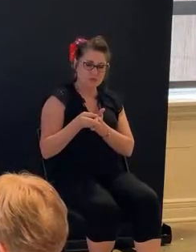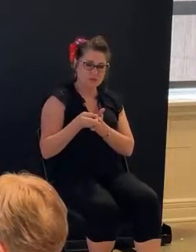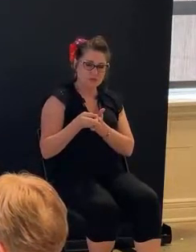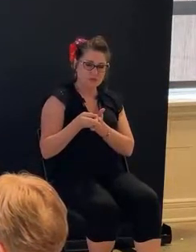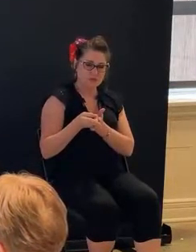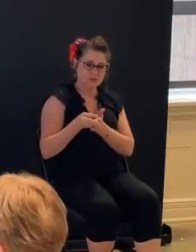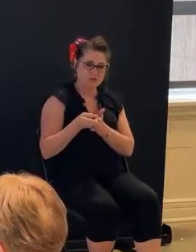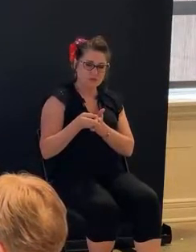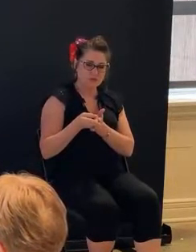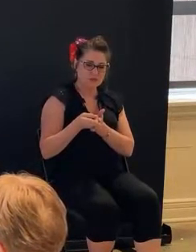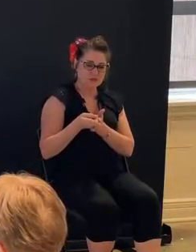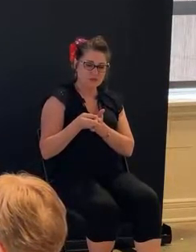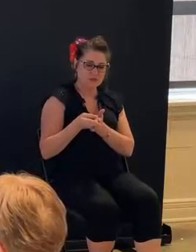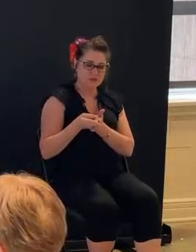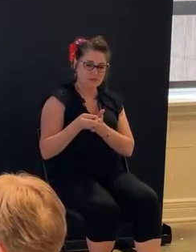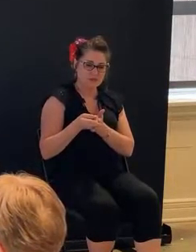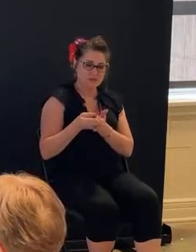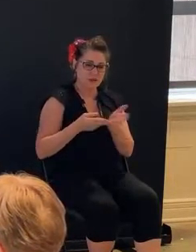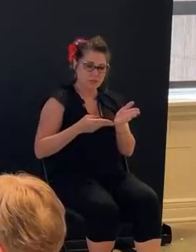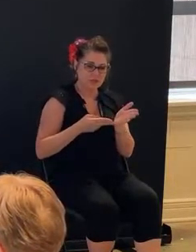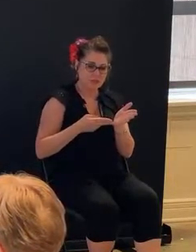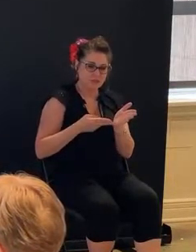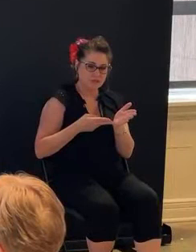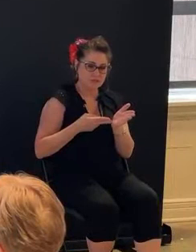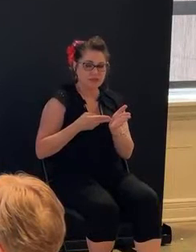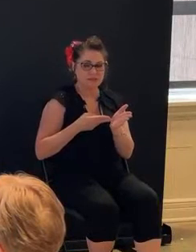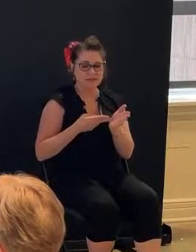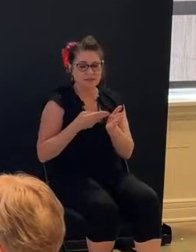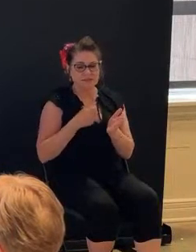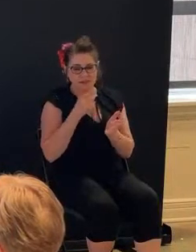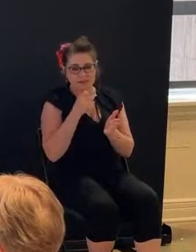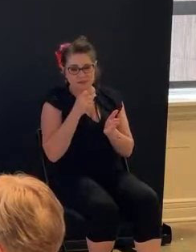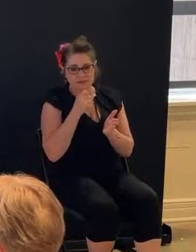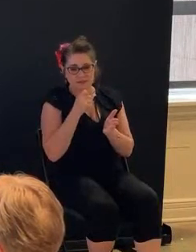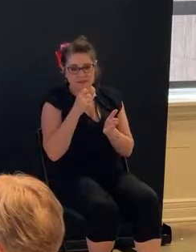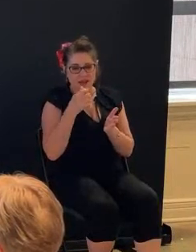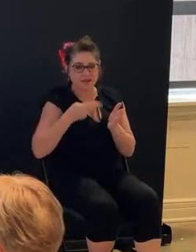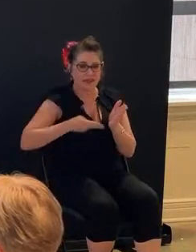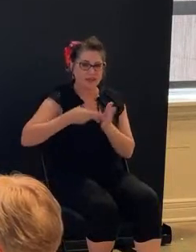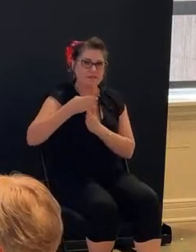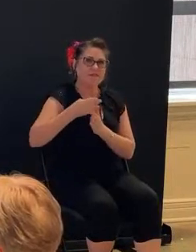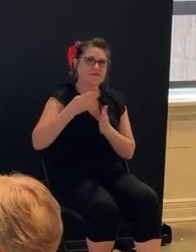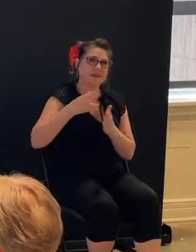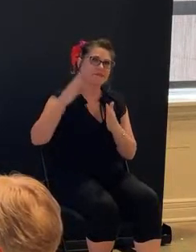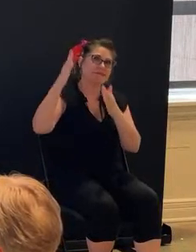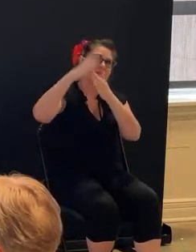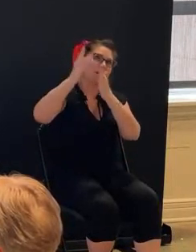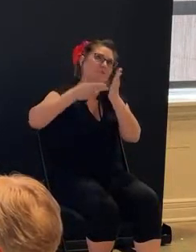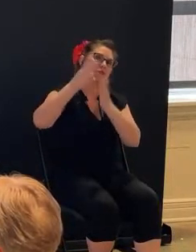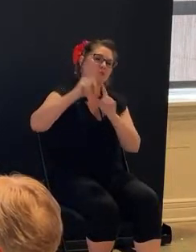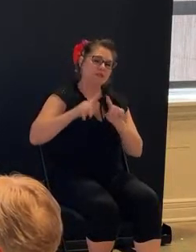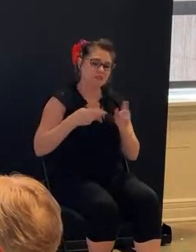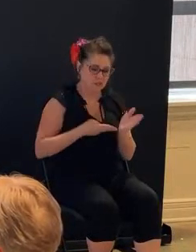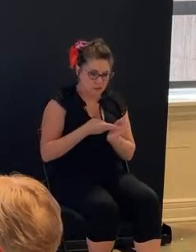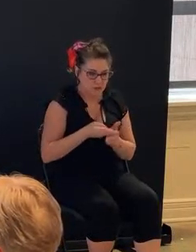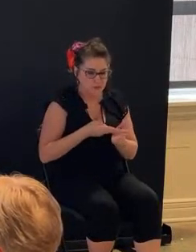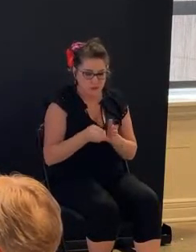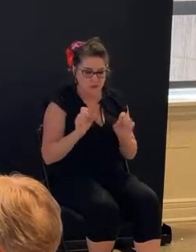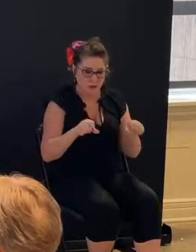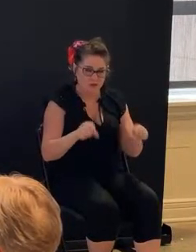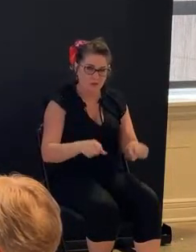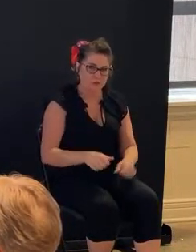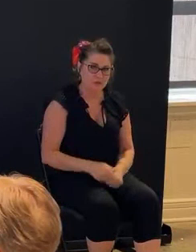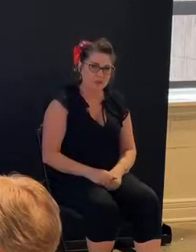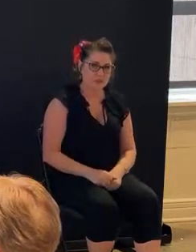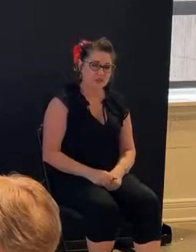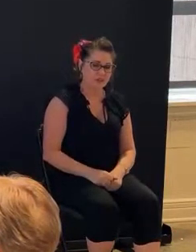construct. You know, it's not like truth with a capital T, but truth with a tiny little provisional T. Until that, you know, until you find out that